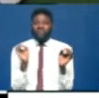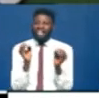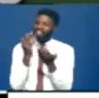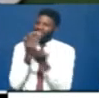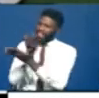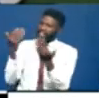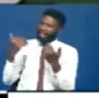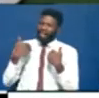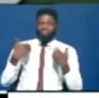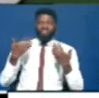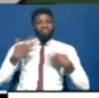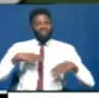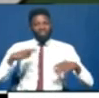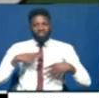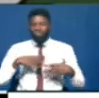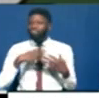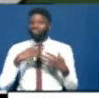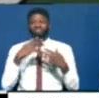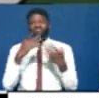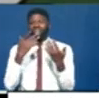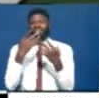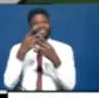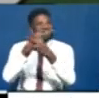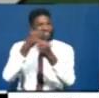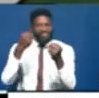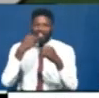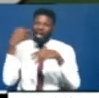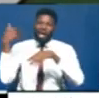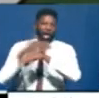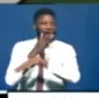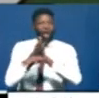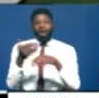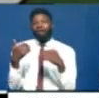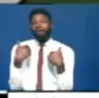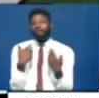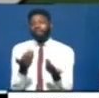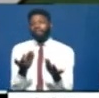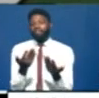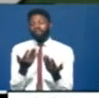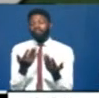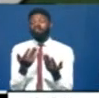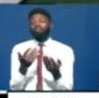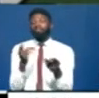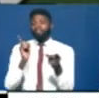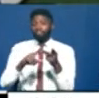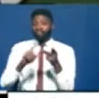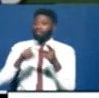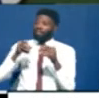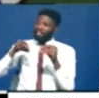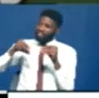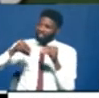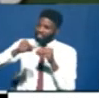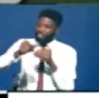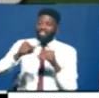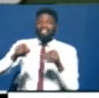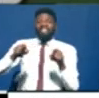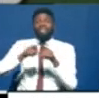and conmen and fraudsters. When you come to fertilizer, some big people in this country have actually utilized